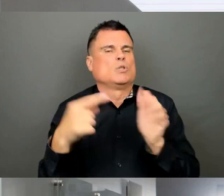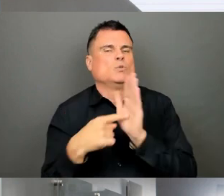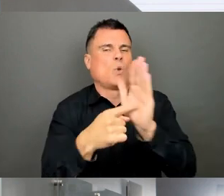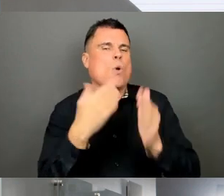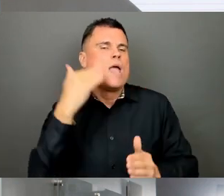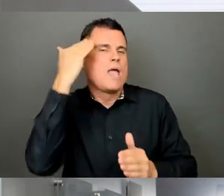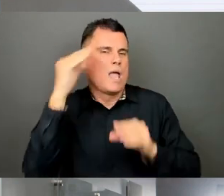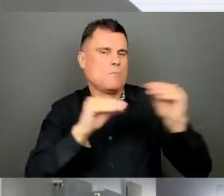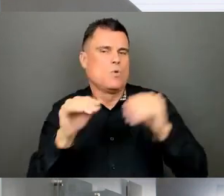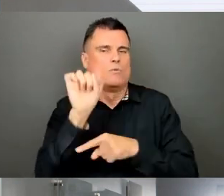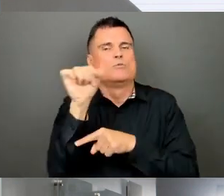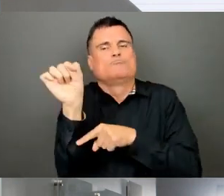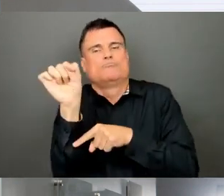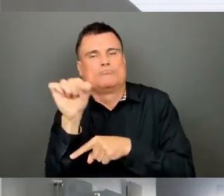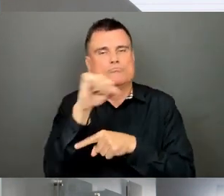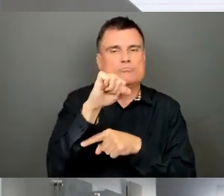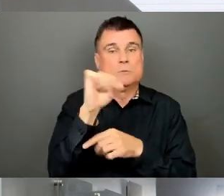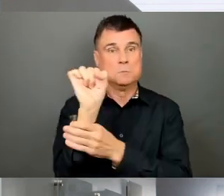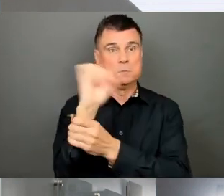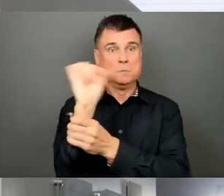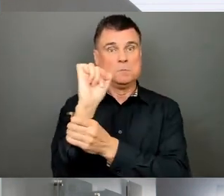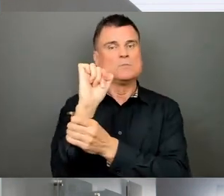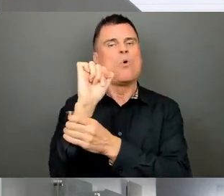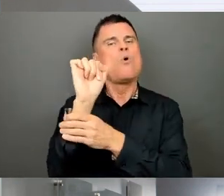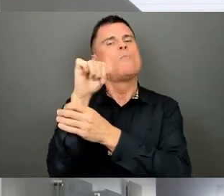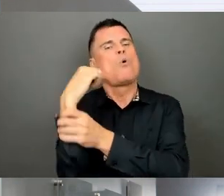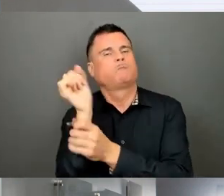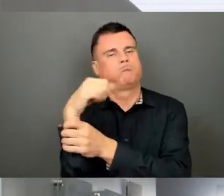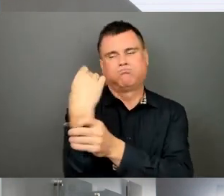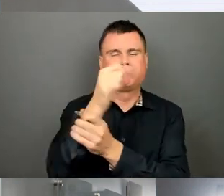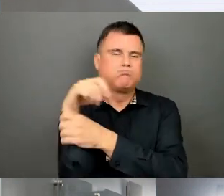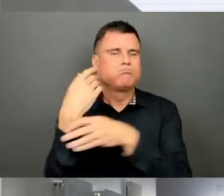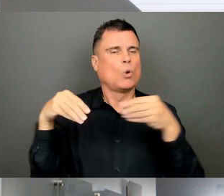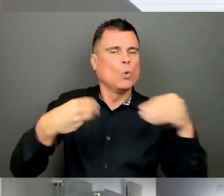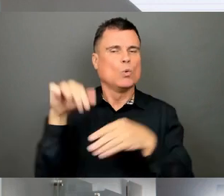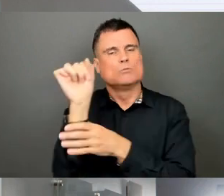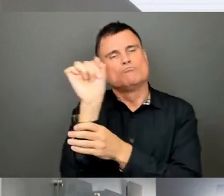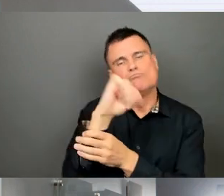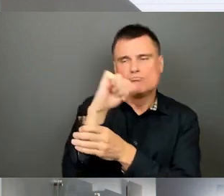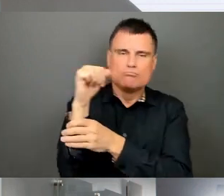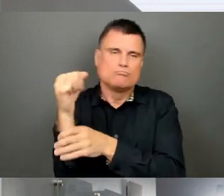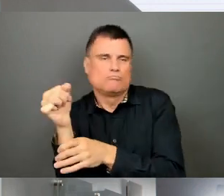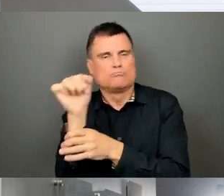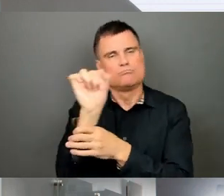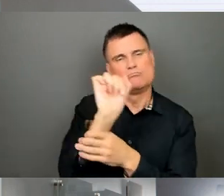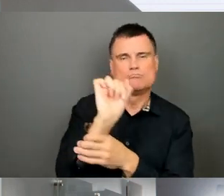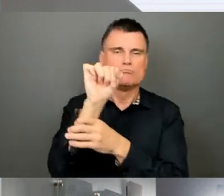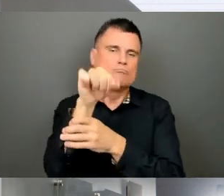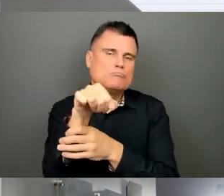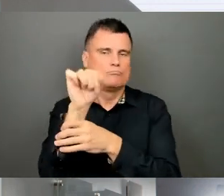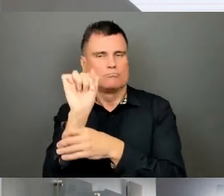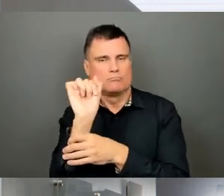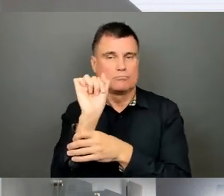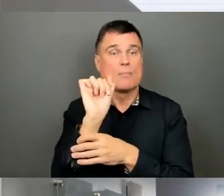your head forward, keeping your head really soft on the top of your spine. It's not, don't tense your neck. And then down